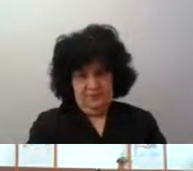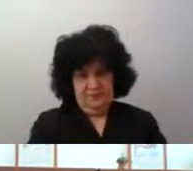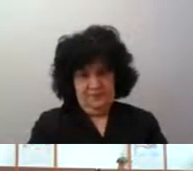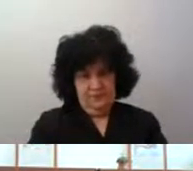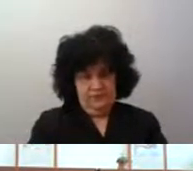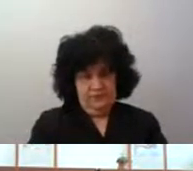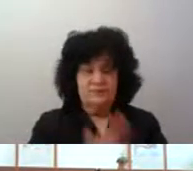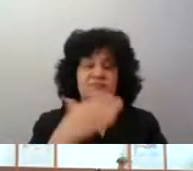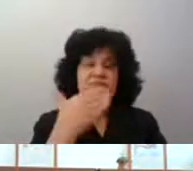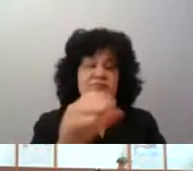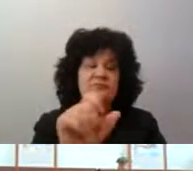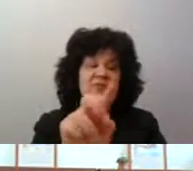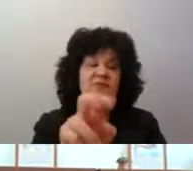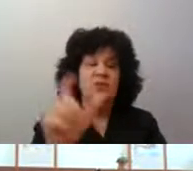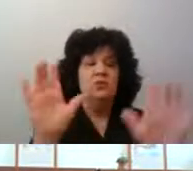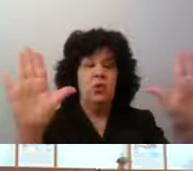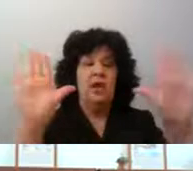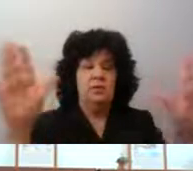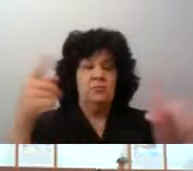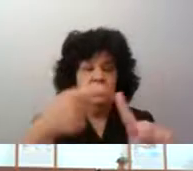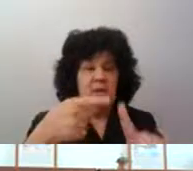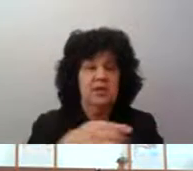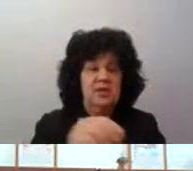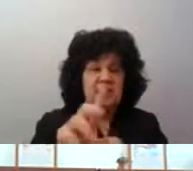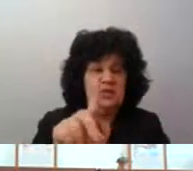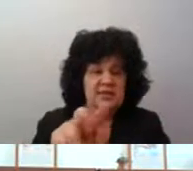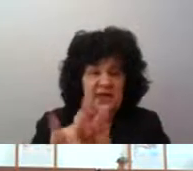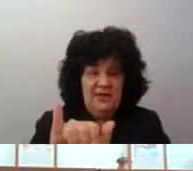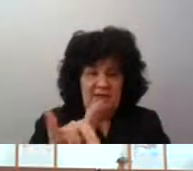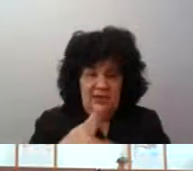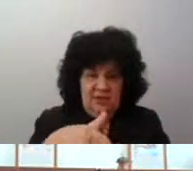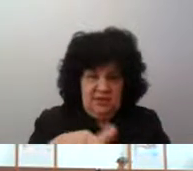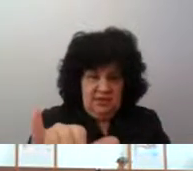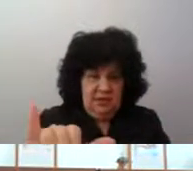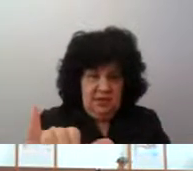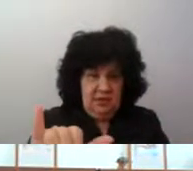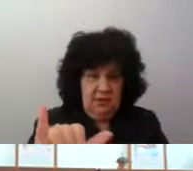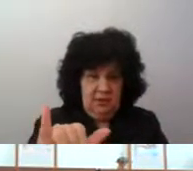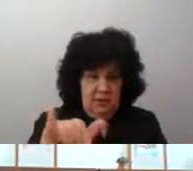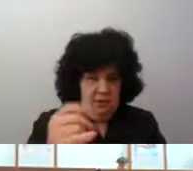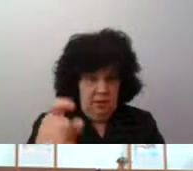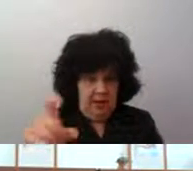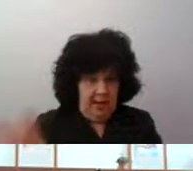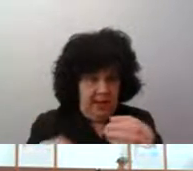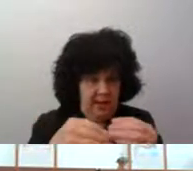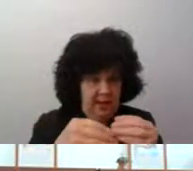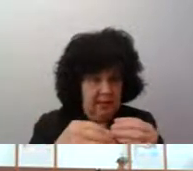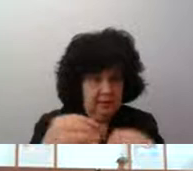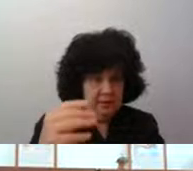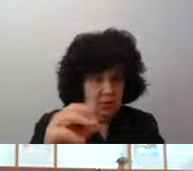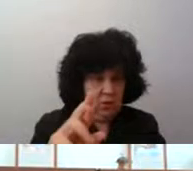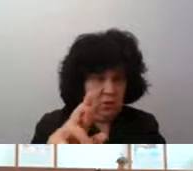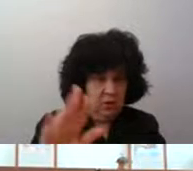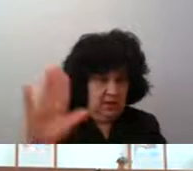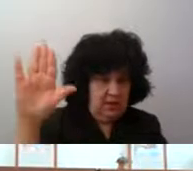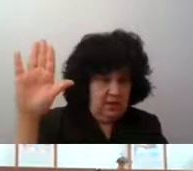Thanks, Steve. That's a great point. And David, your hand is still up. Did you have anything else to add, or was that a hand up from